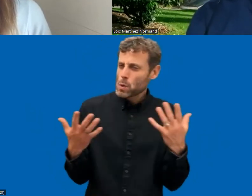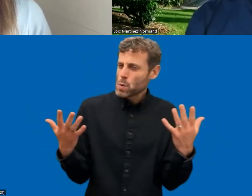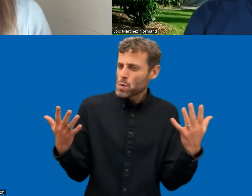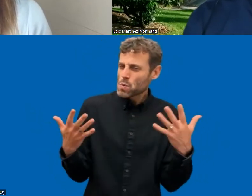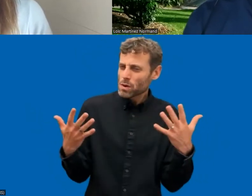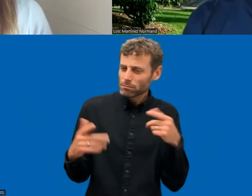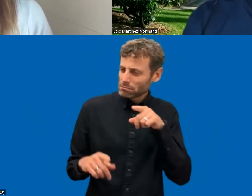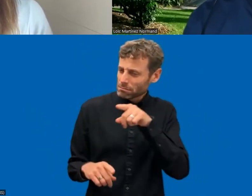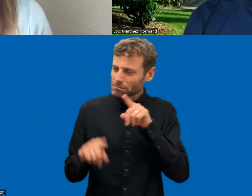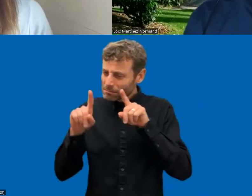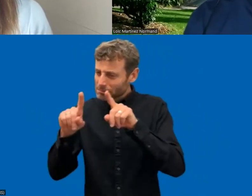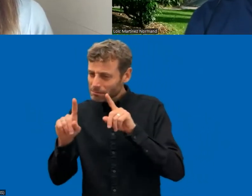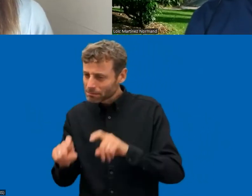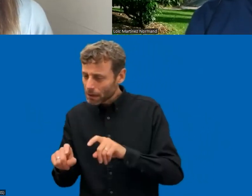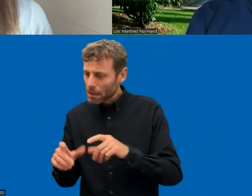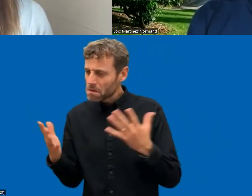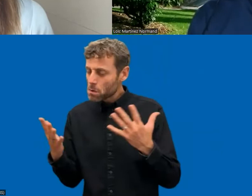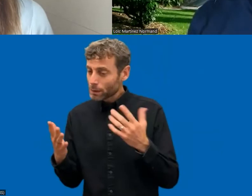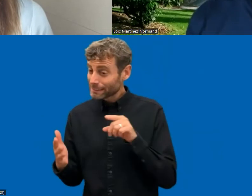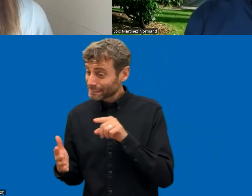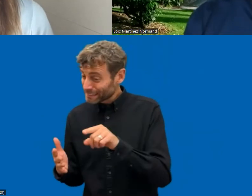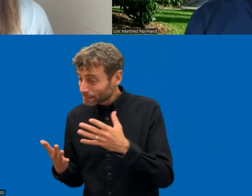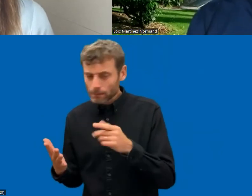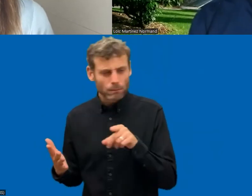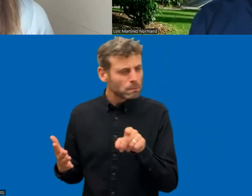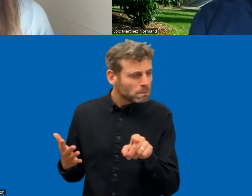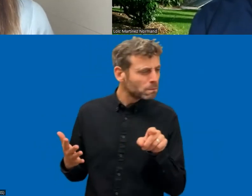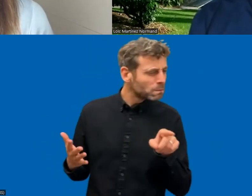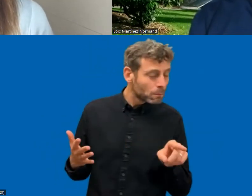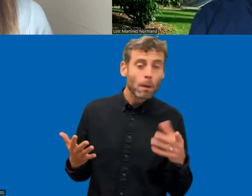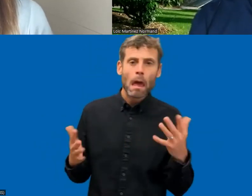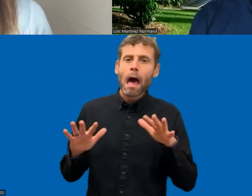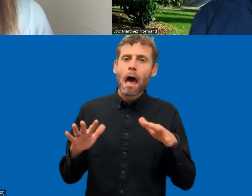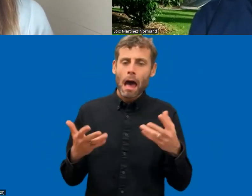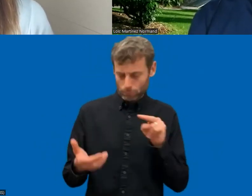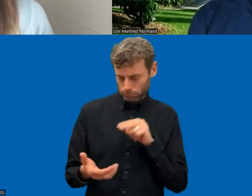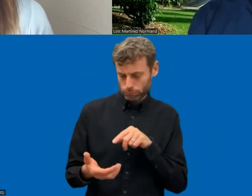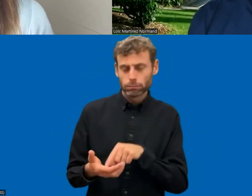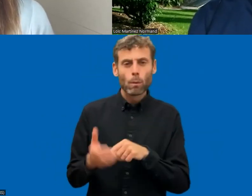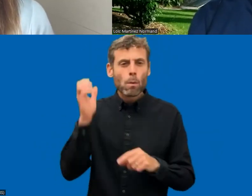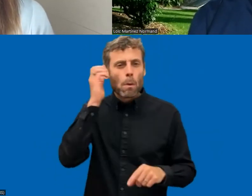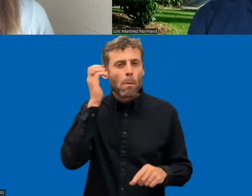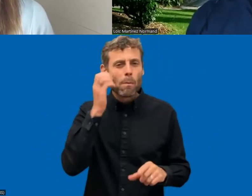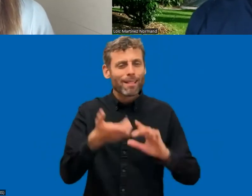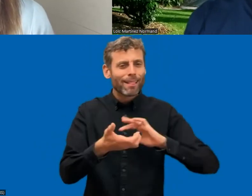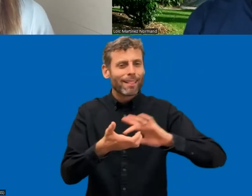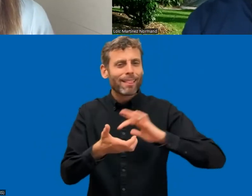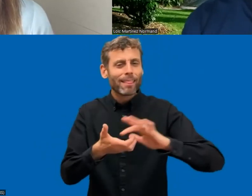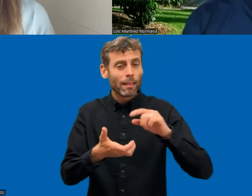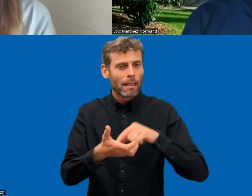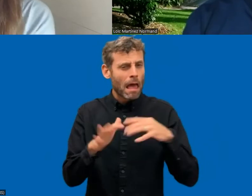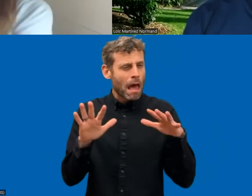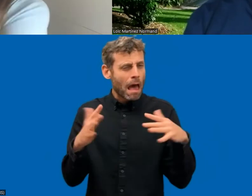tests, sharing this information. How do they test for mobile applications, which are a bit more difficult to test for than websites? How do they test